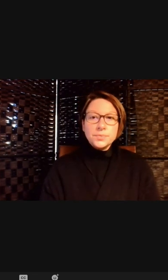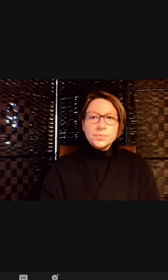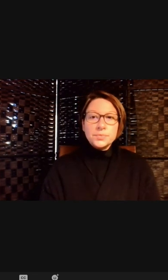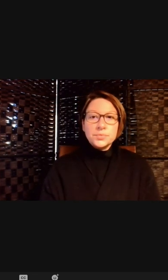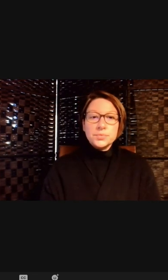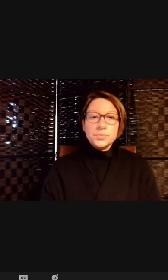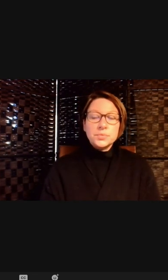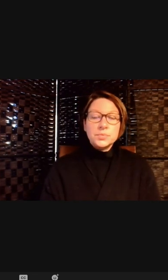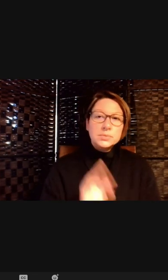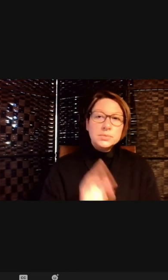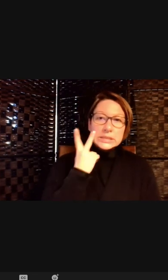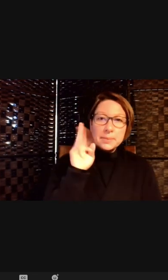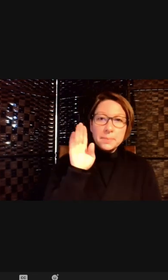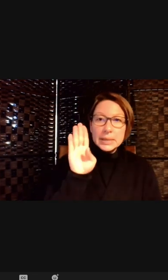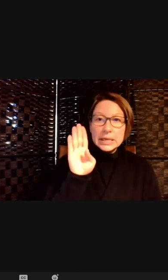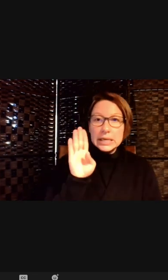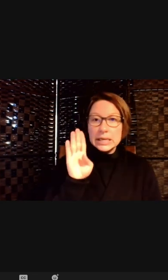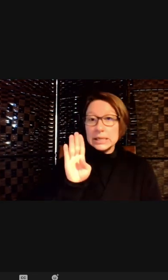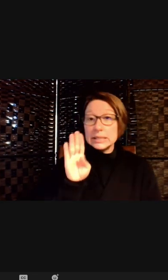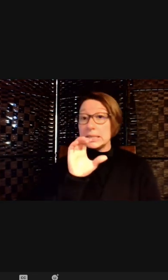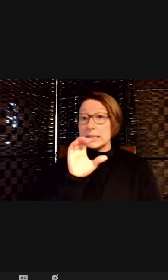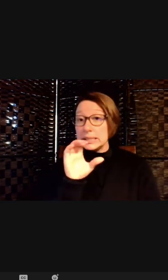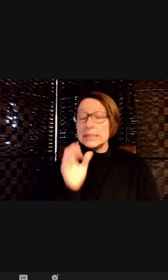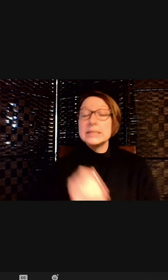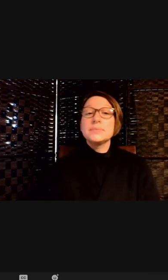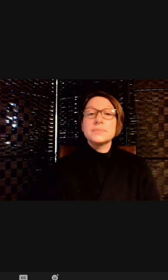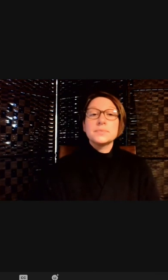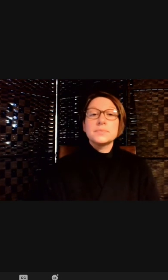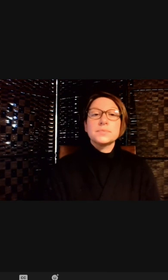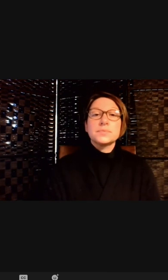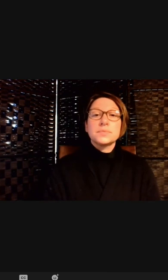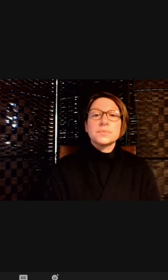Lots of people saying B. I do have a C.